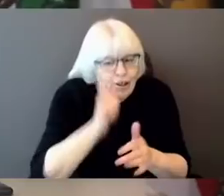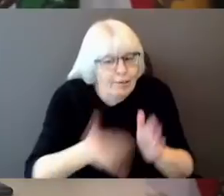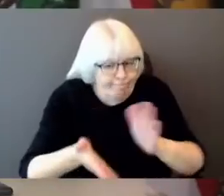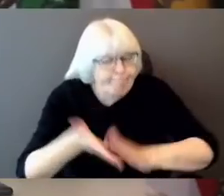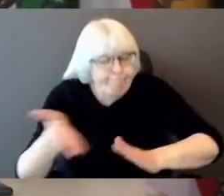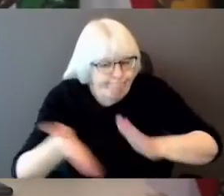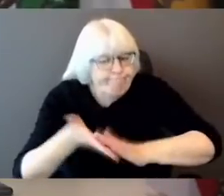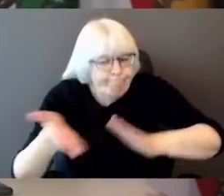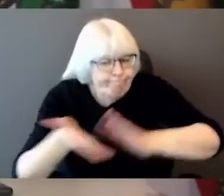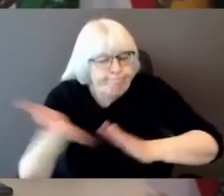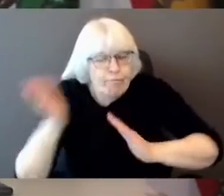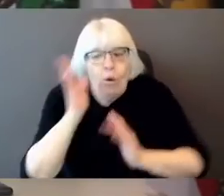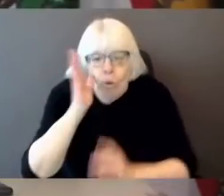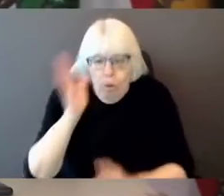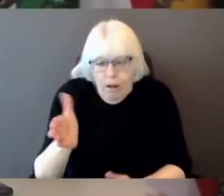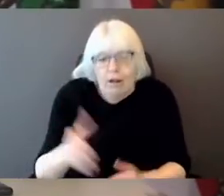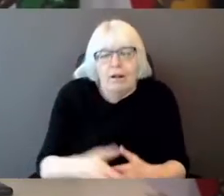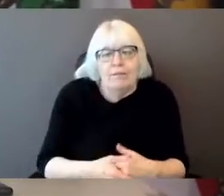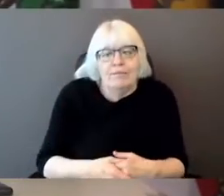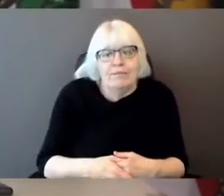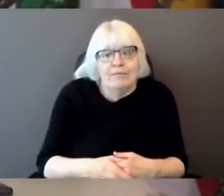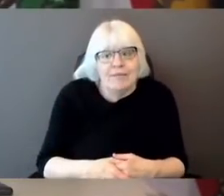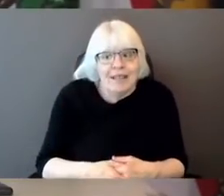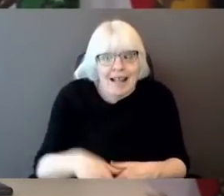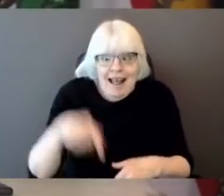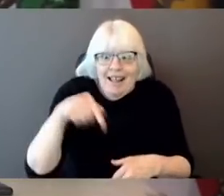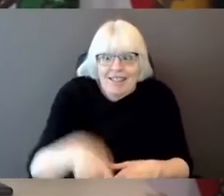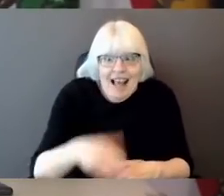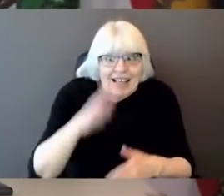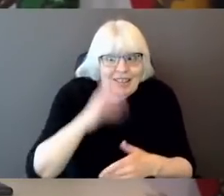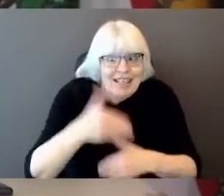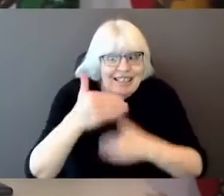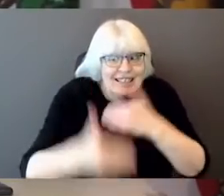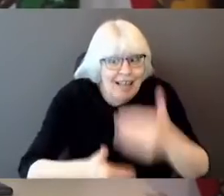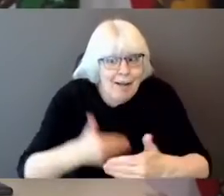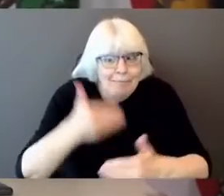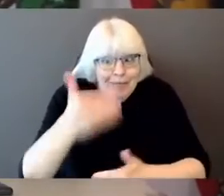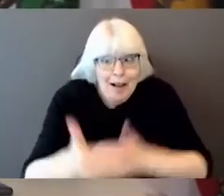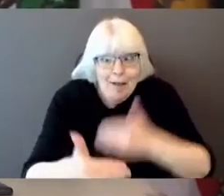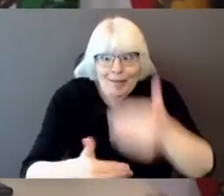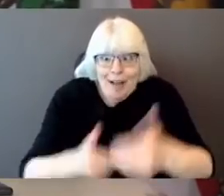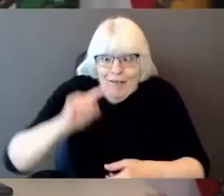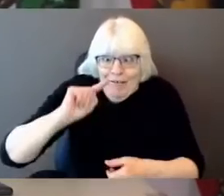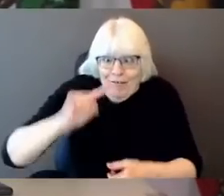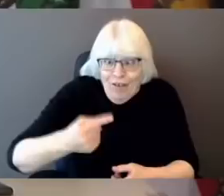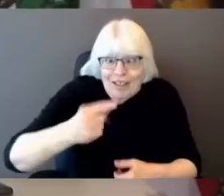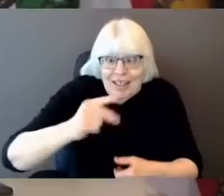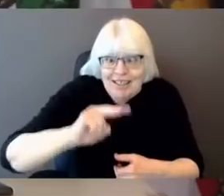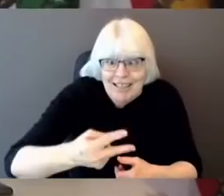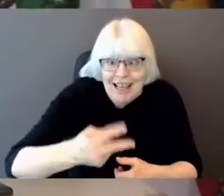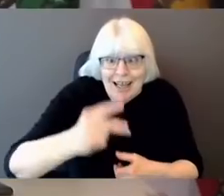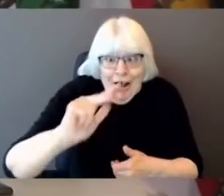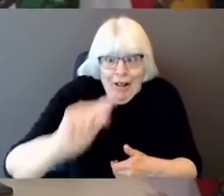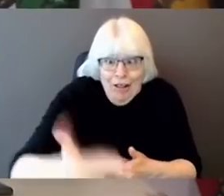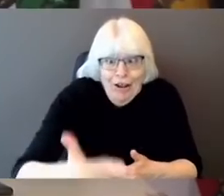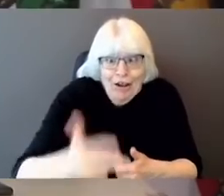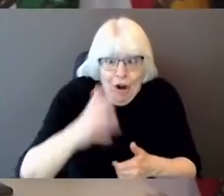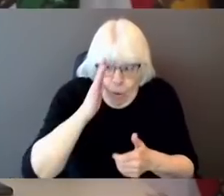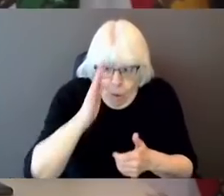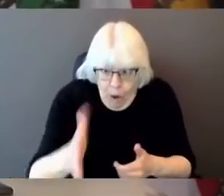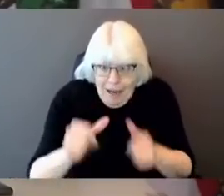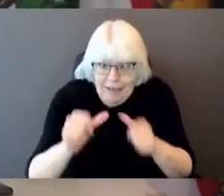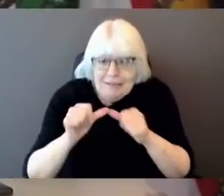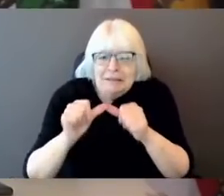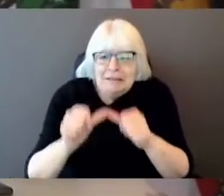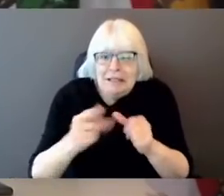are subject to continuing on the trends that we are on, and the public following the recommendations around protocols